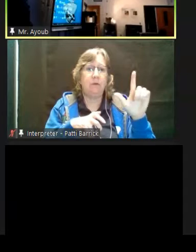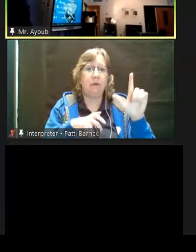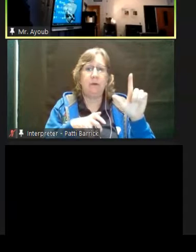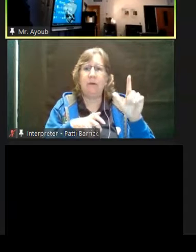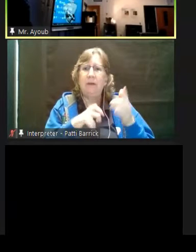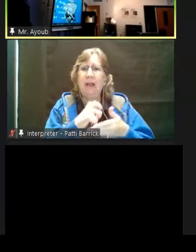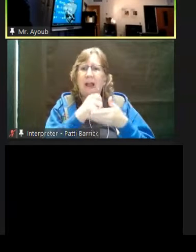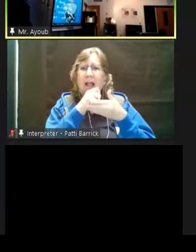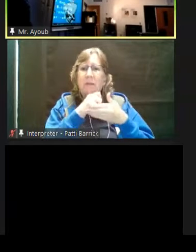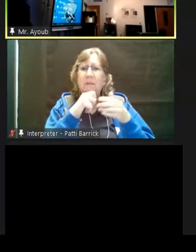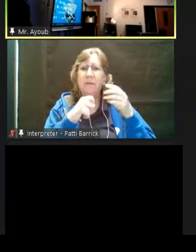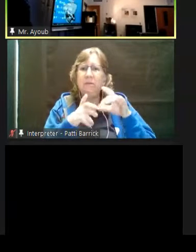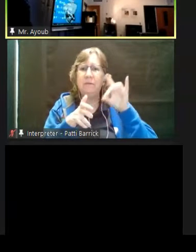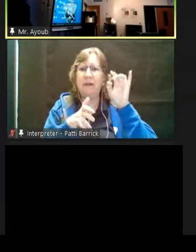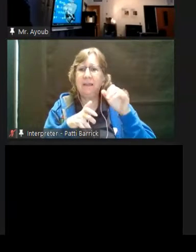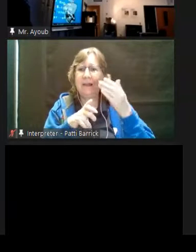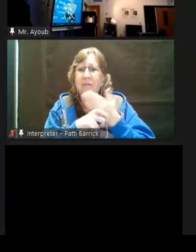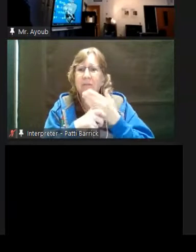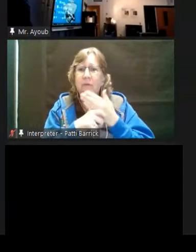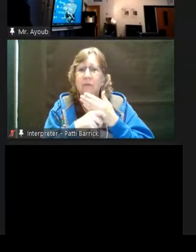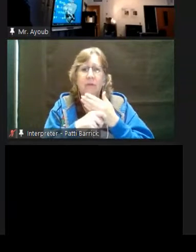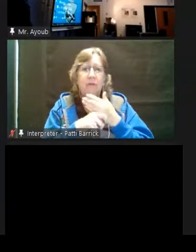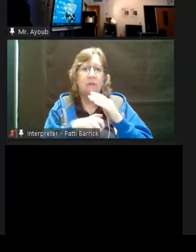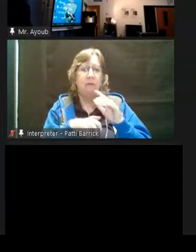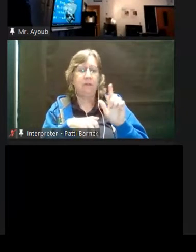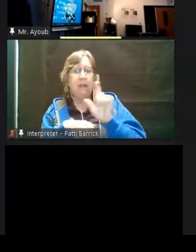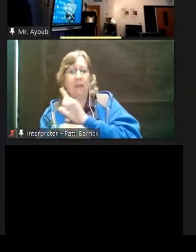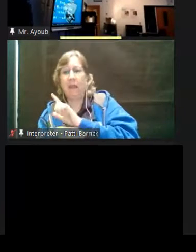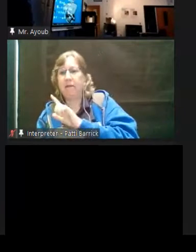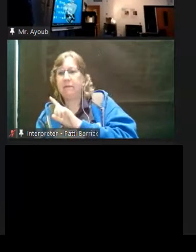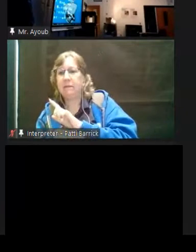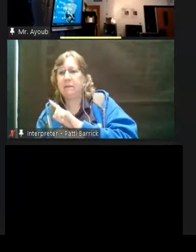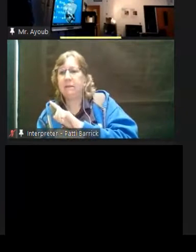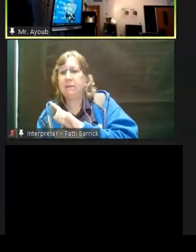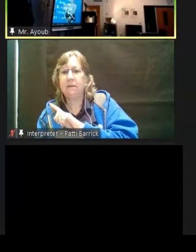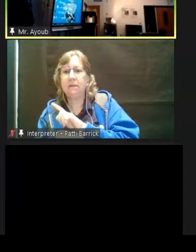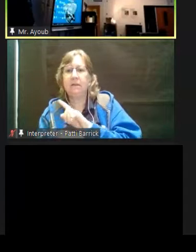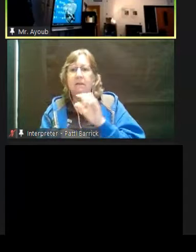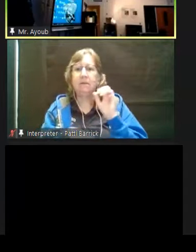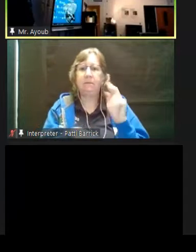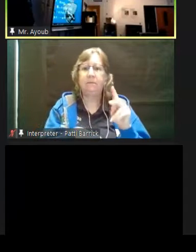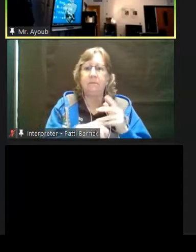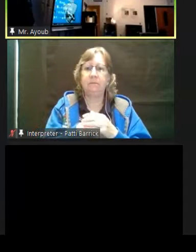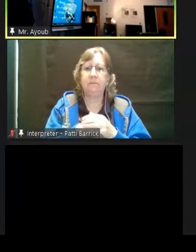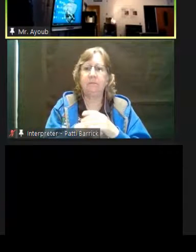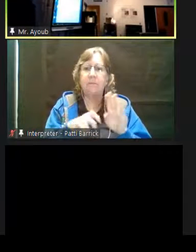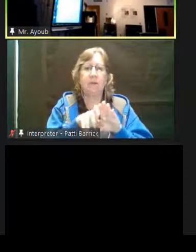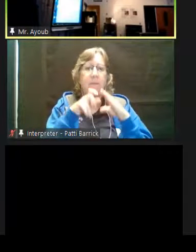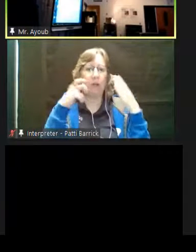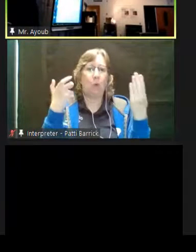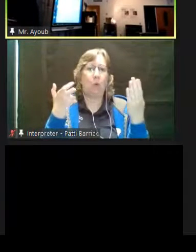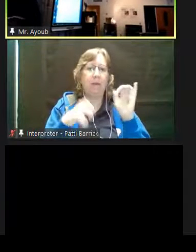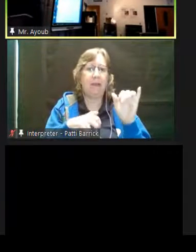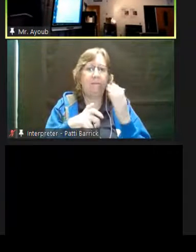Somebody help me find this folder. It's to your left. To my left. There we go. So I'm going to open up my